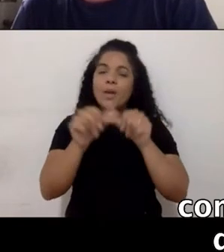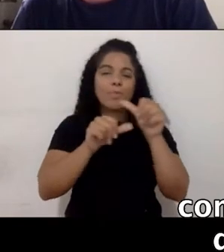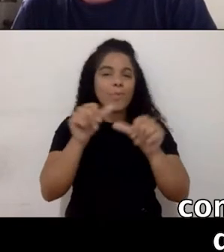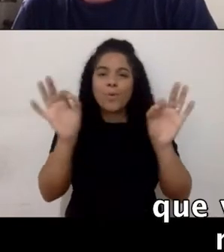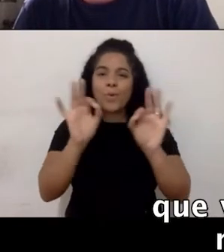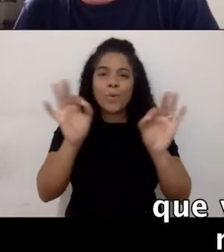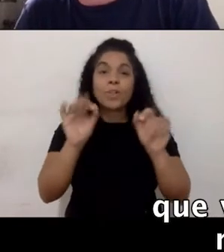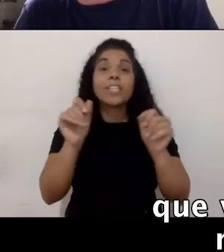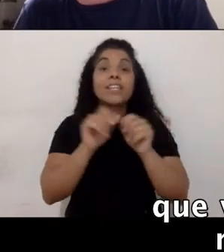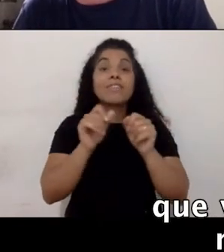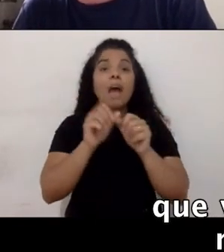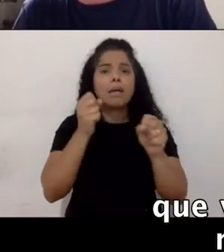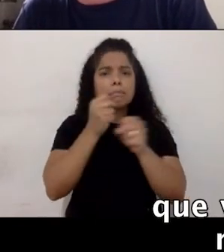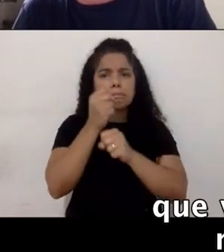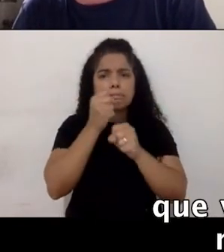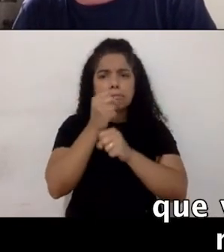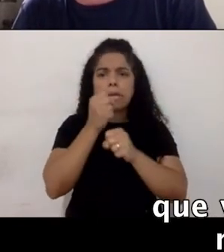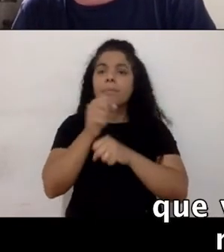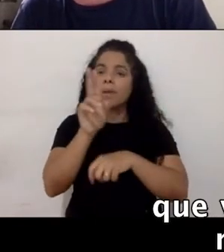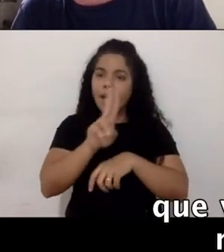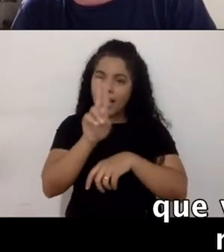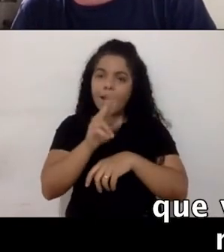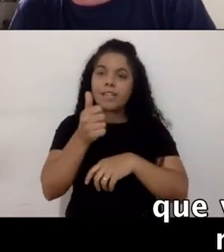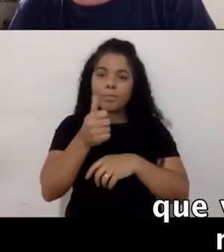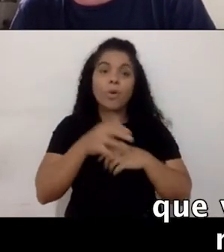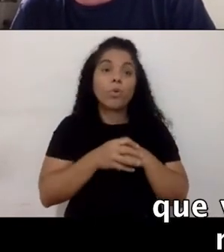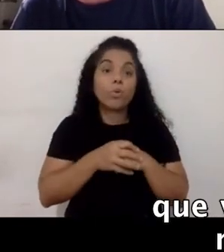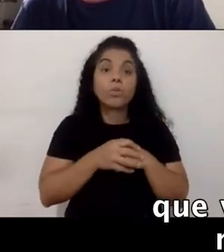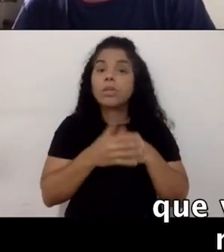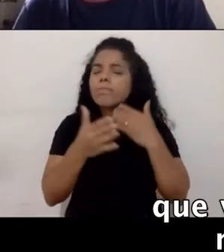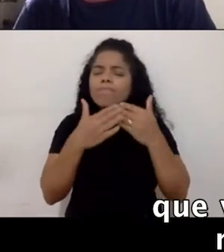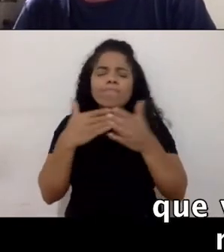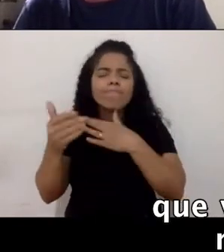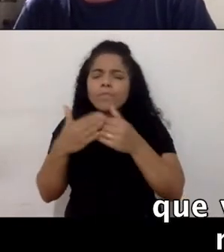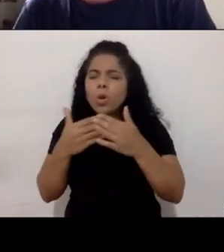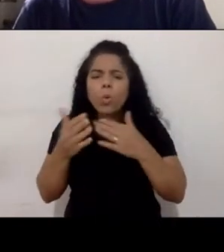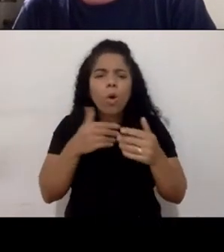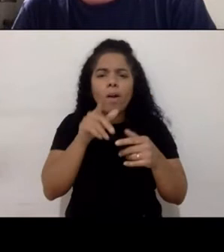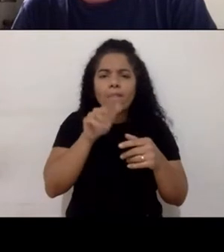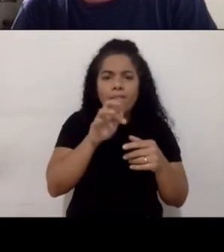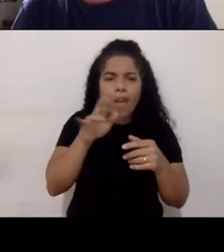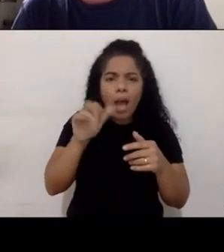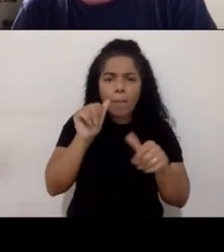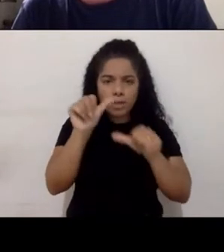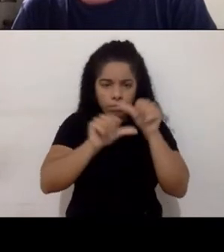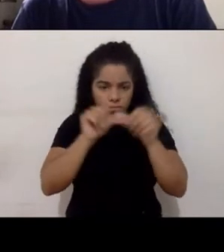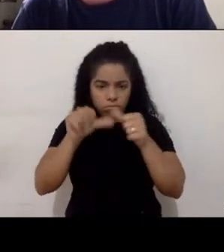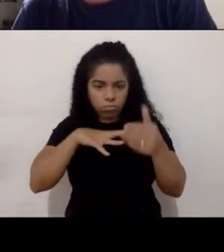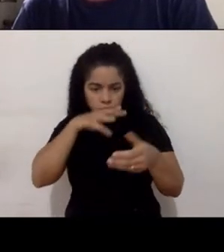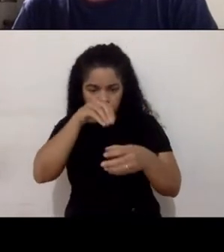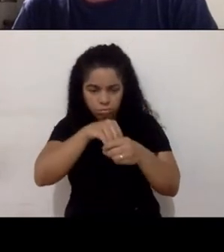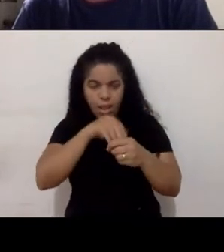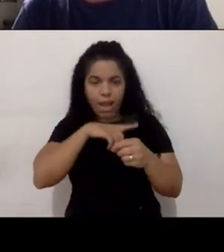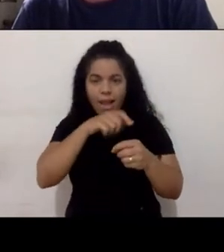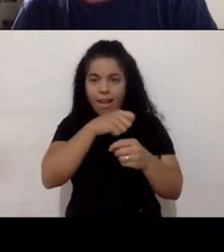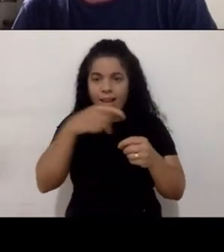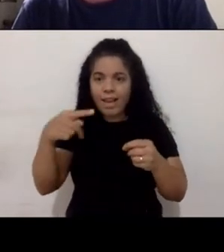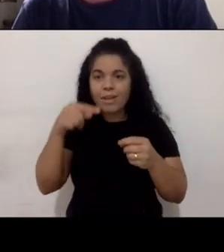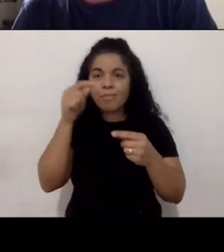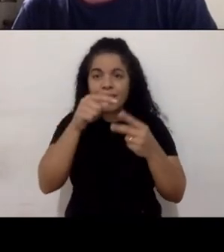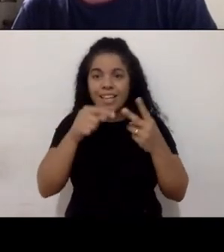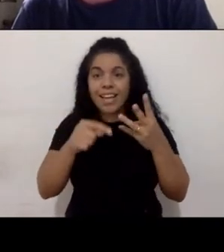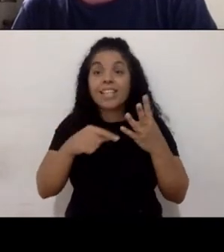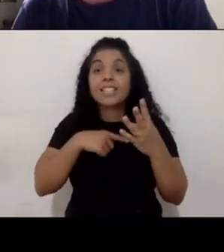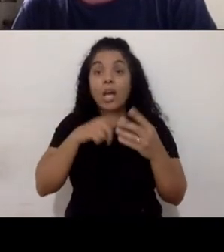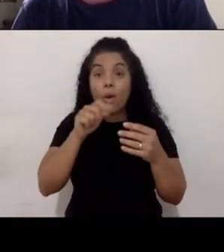kind of tooling you're using to deliver changes to your applications, application artifacts between environments, use the same or similar